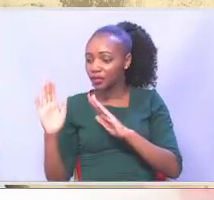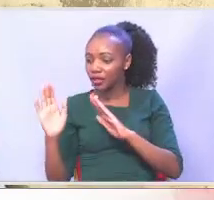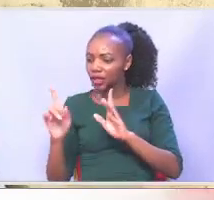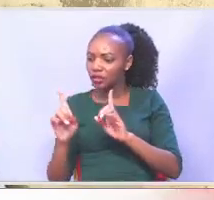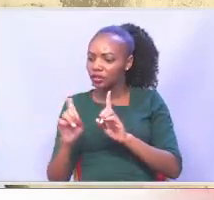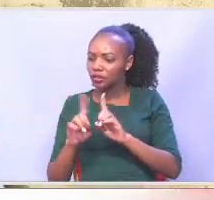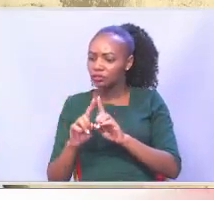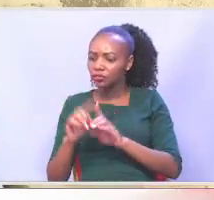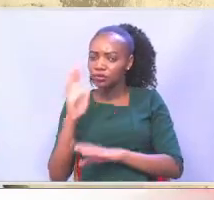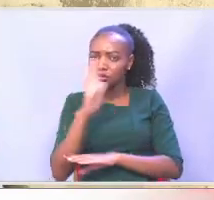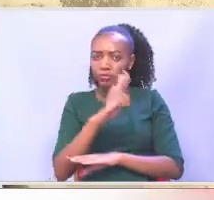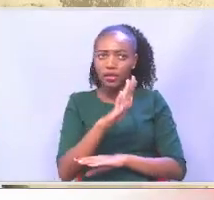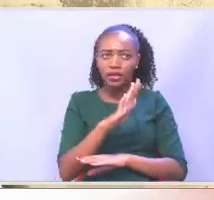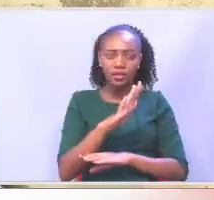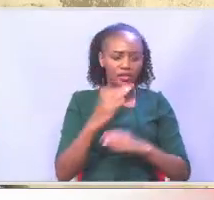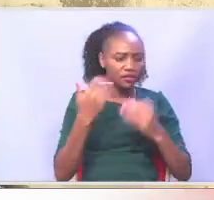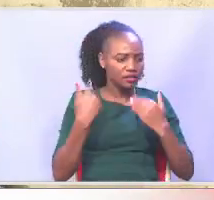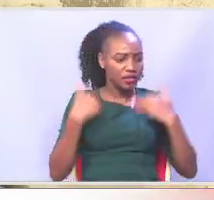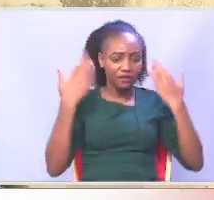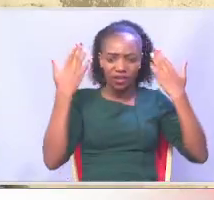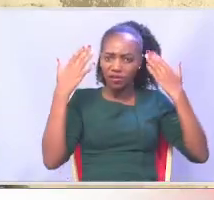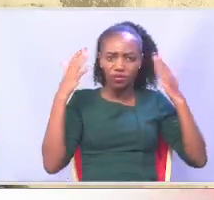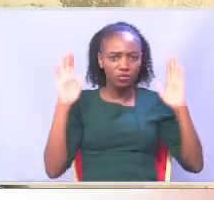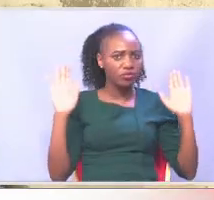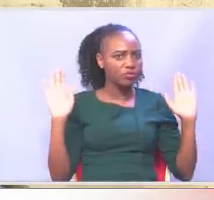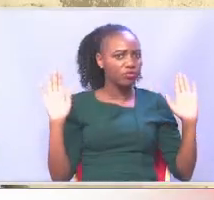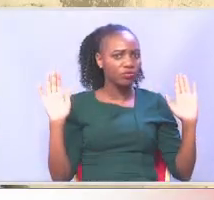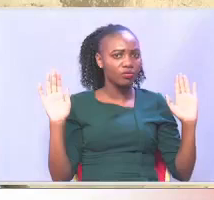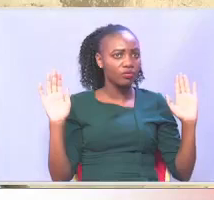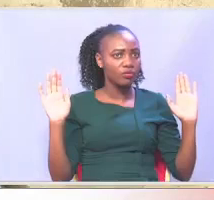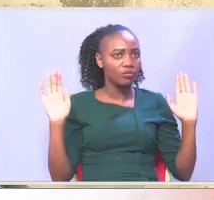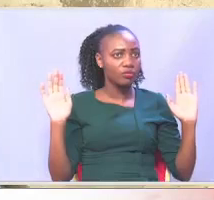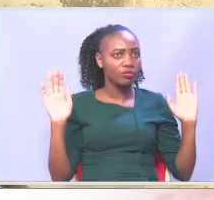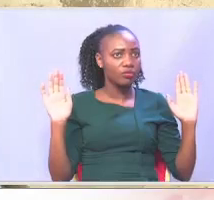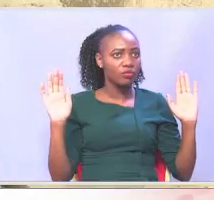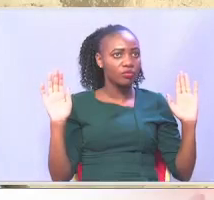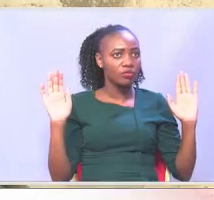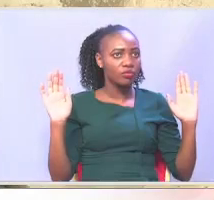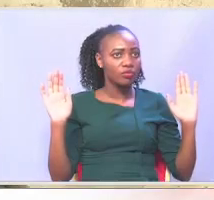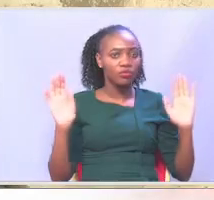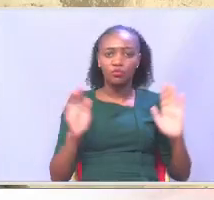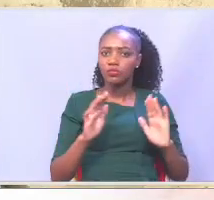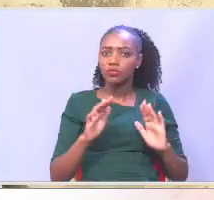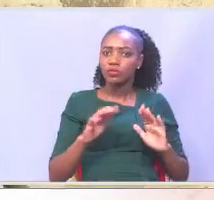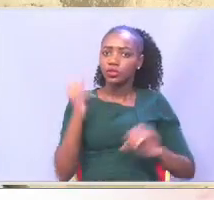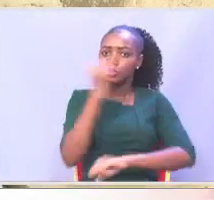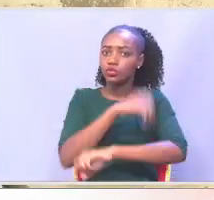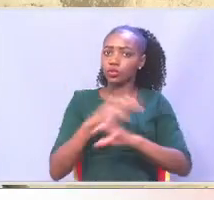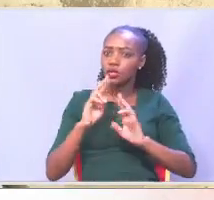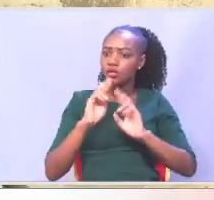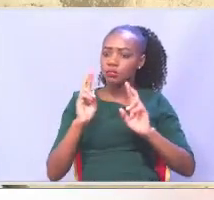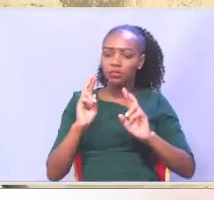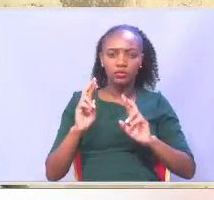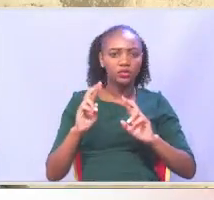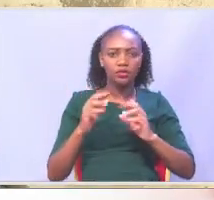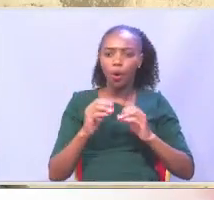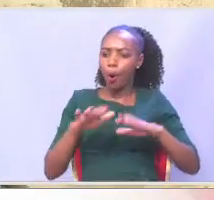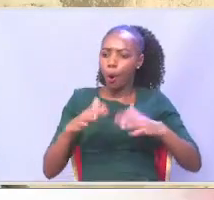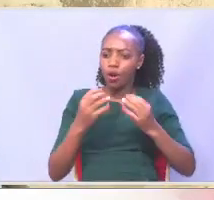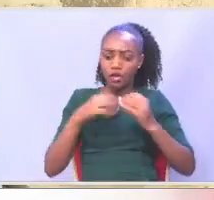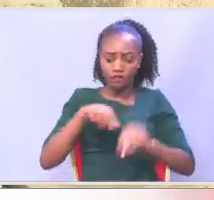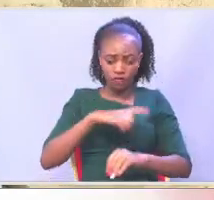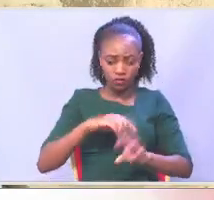amerudishwa nyuma bila mimi kujua kama wazazi wote. Atu kuongea, atu hawakutuongelesha. Ndio huyo mtoto